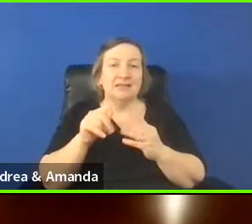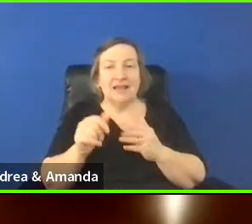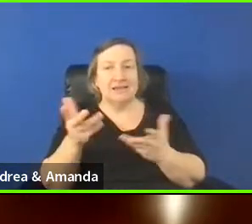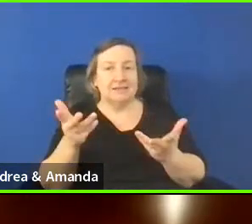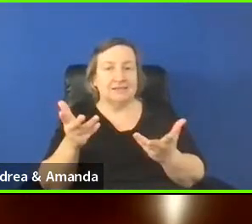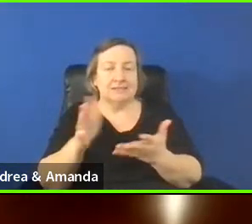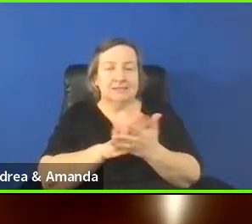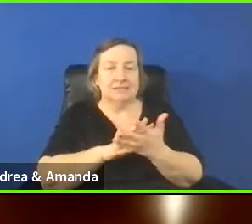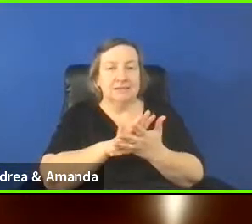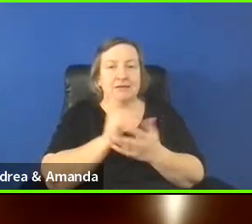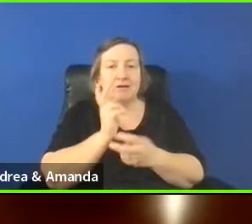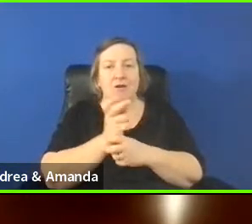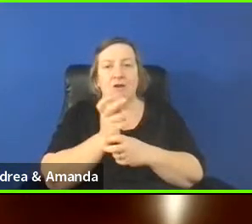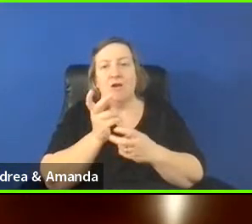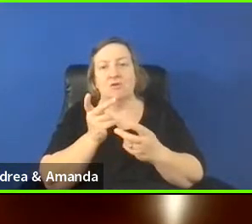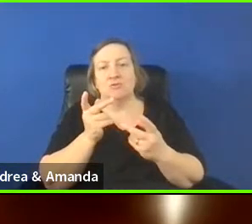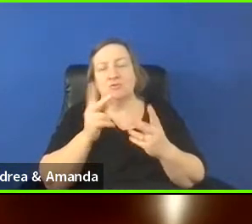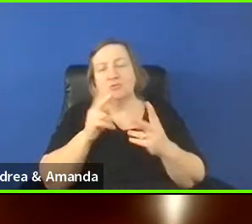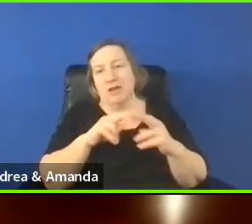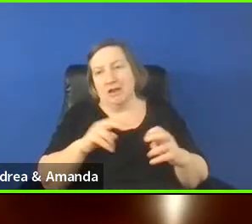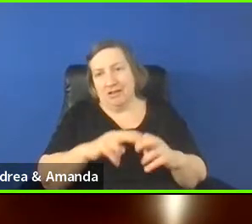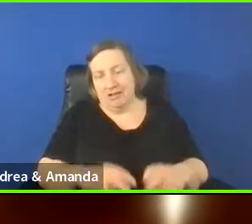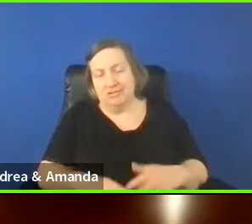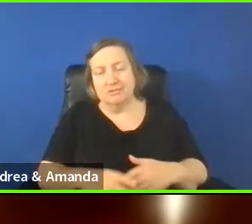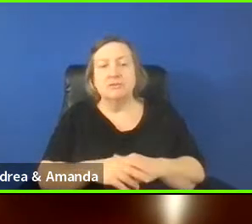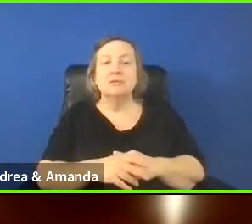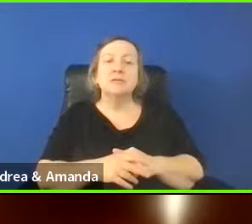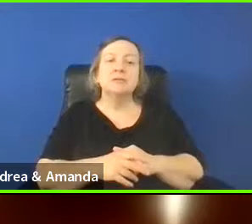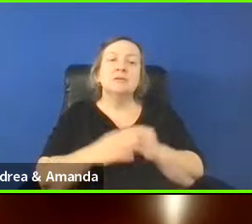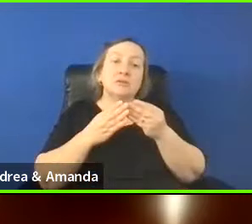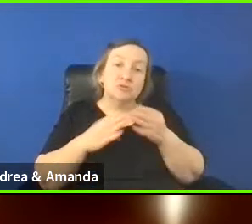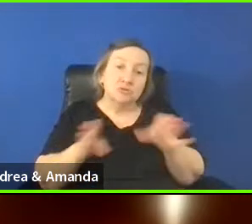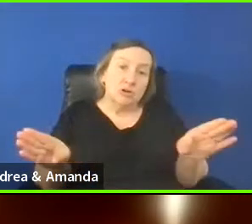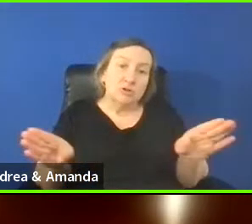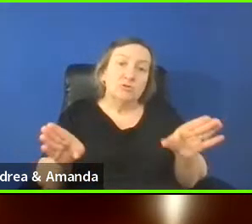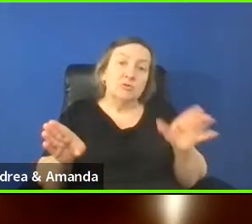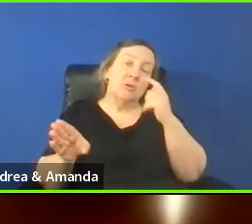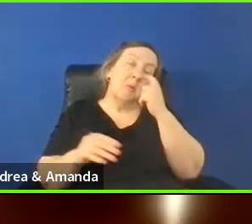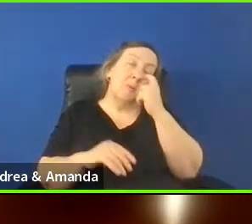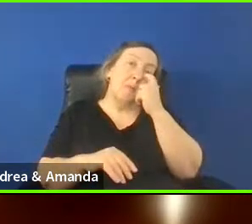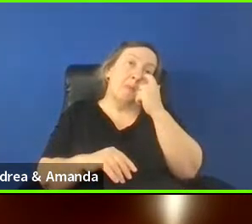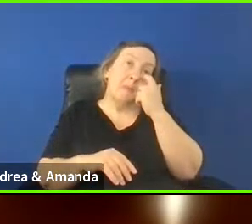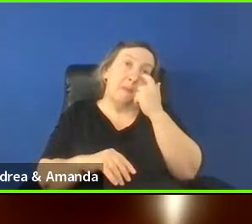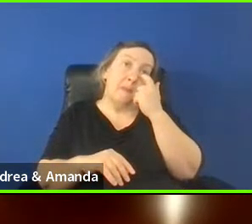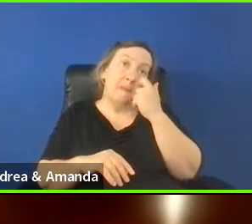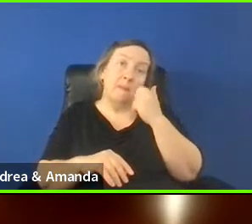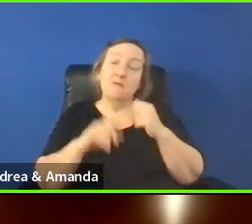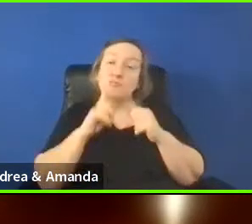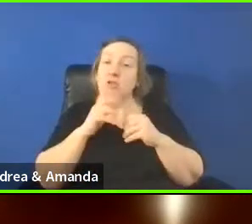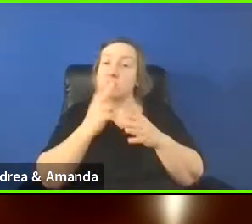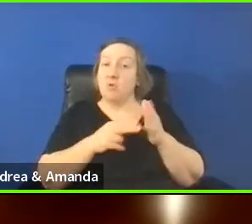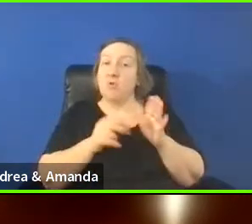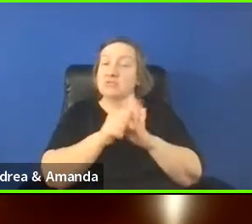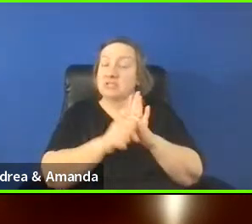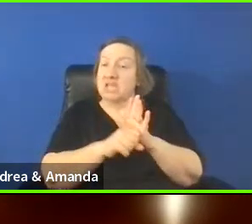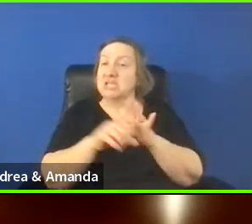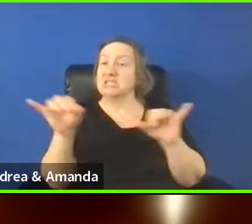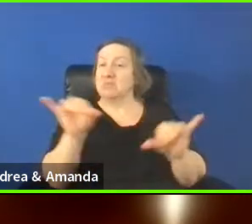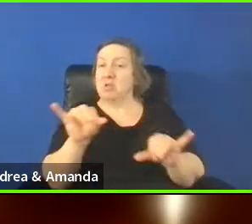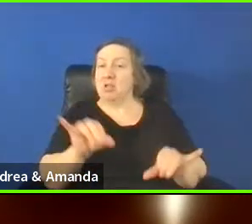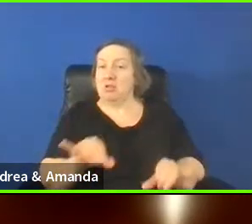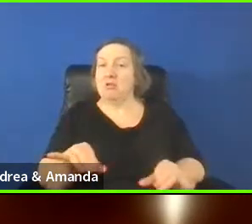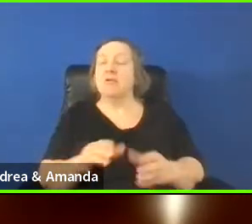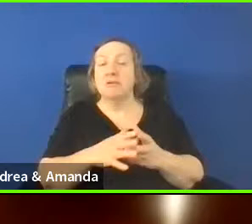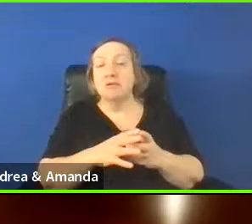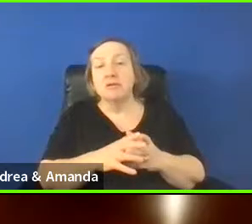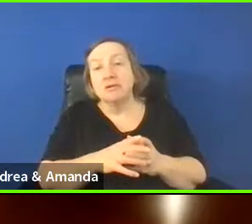for us to be able to analyze. But in general, it was very similar across both states. We did find quite a